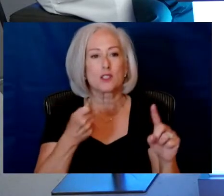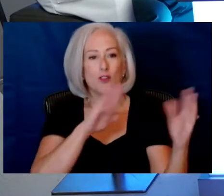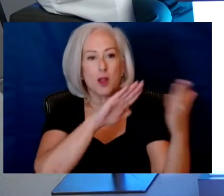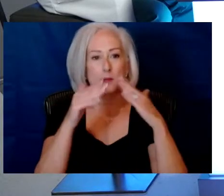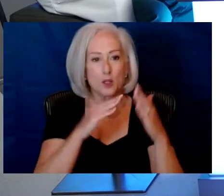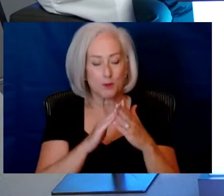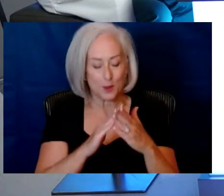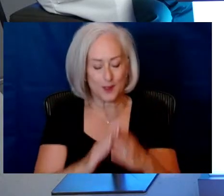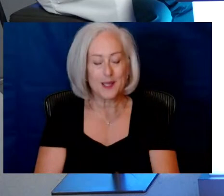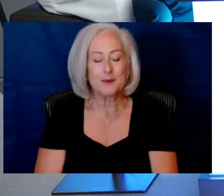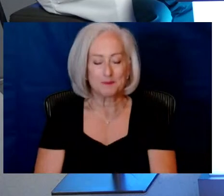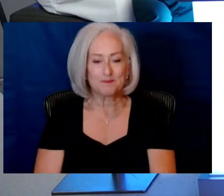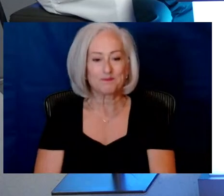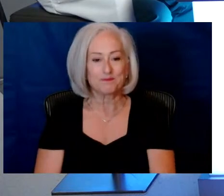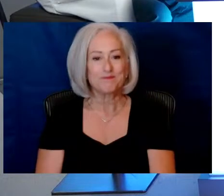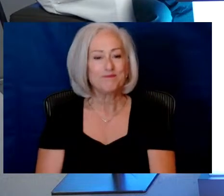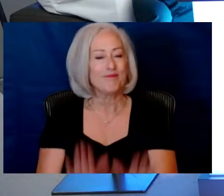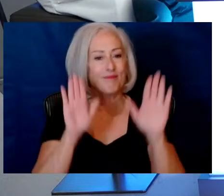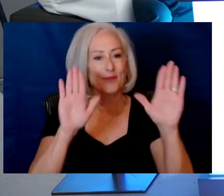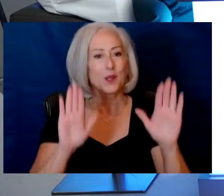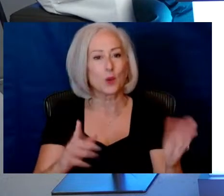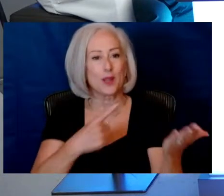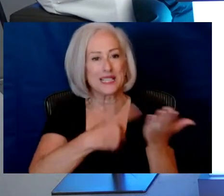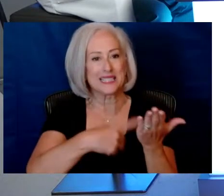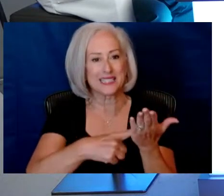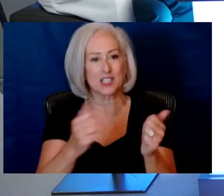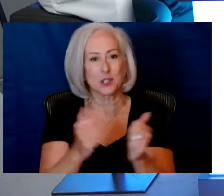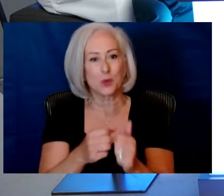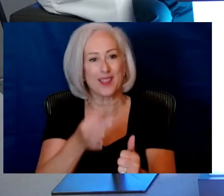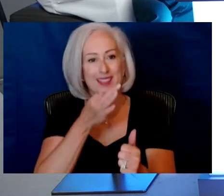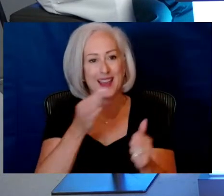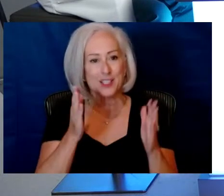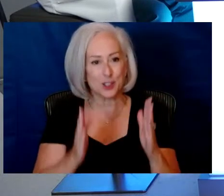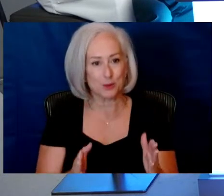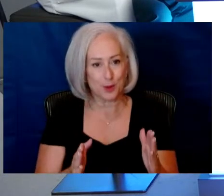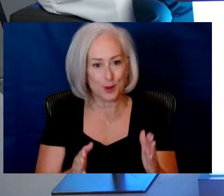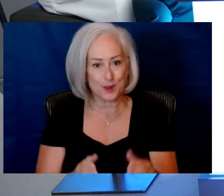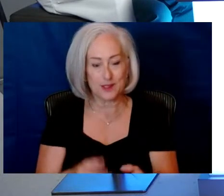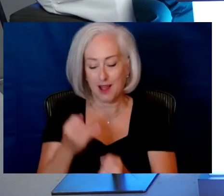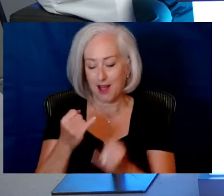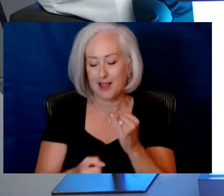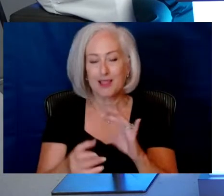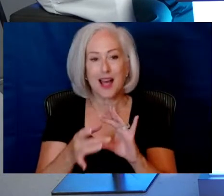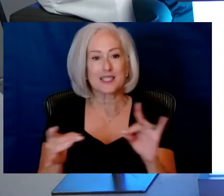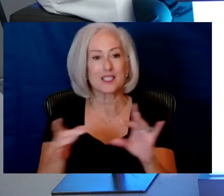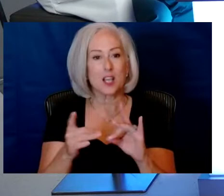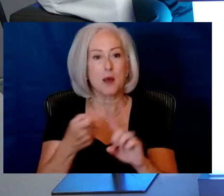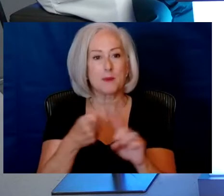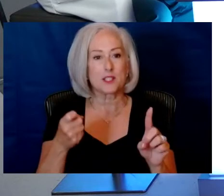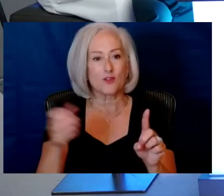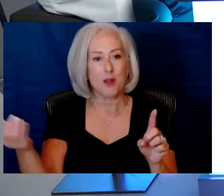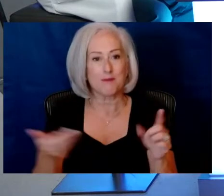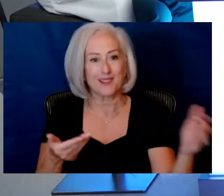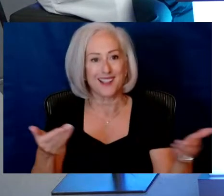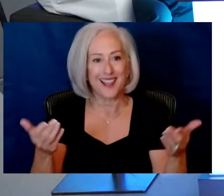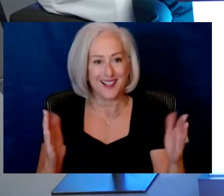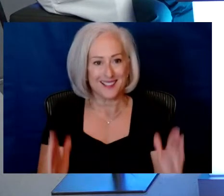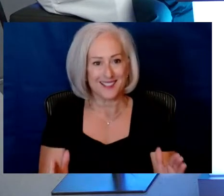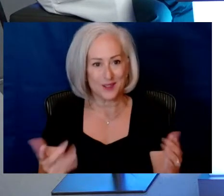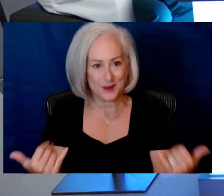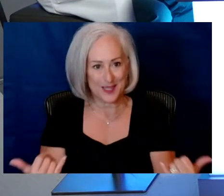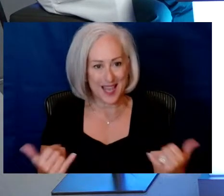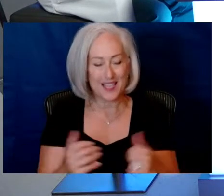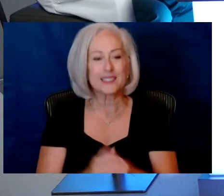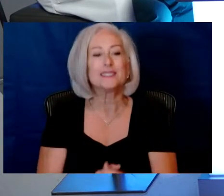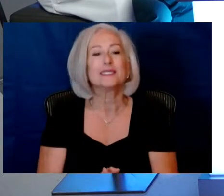always. This has been a great discussion with our experts. So just kind of some final thoughts from our guests. Again, as we are heading, obviously we've passed the 4th